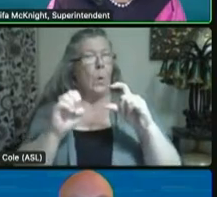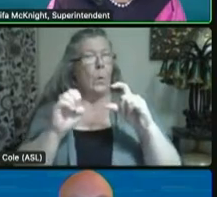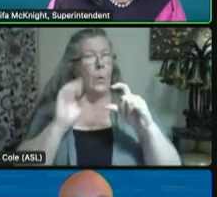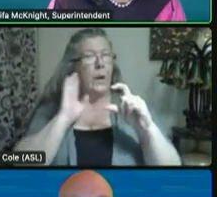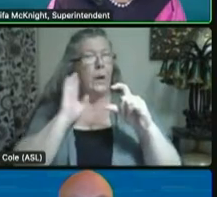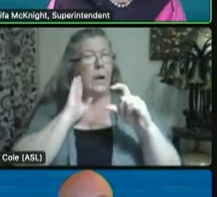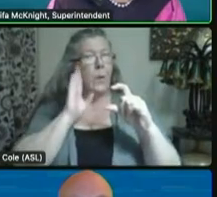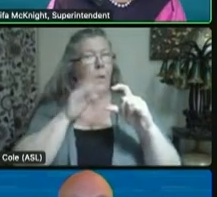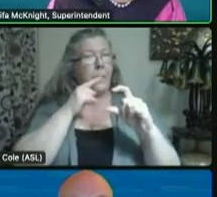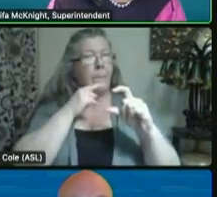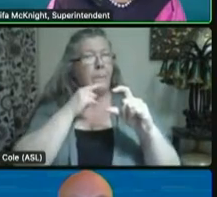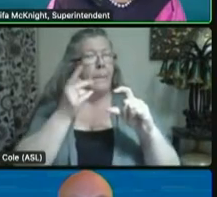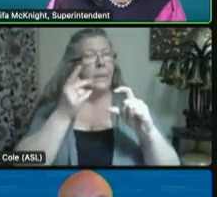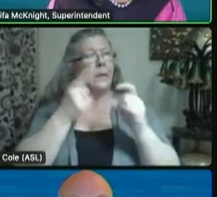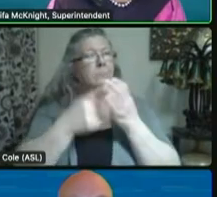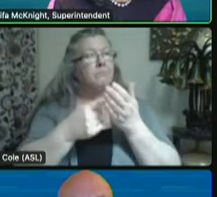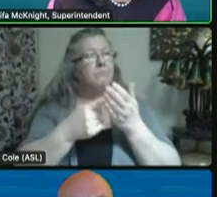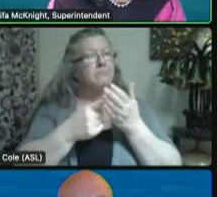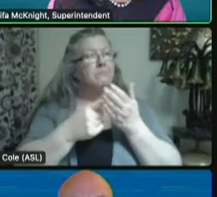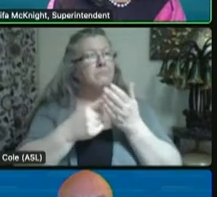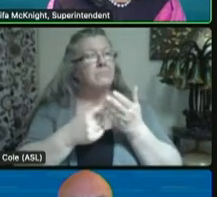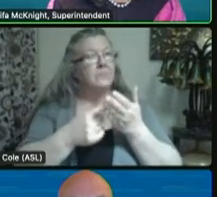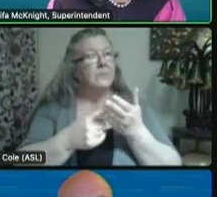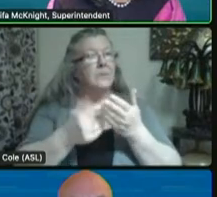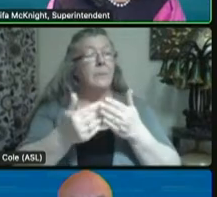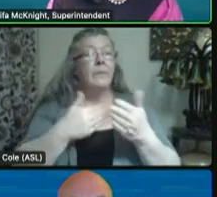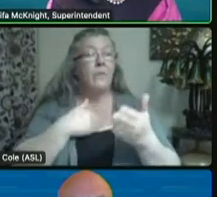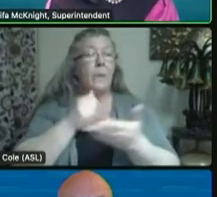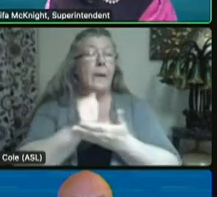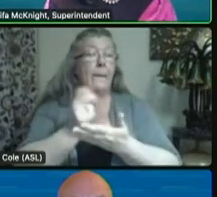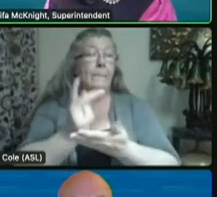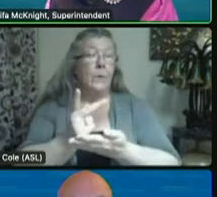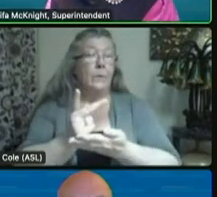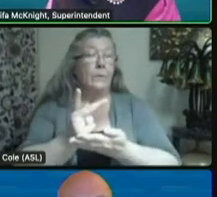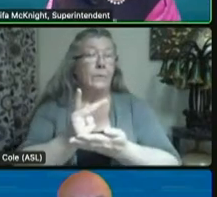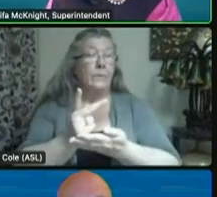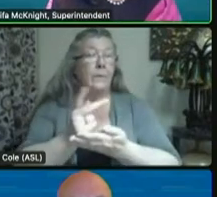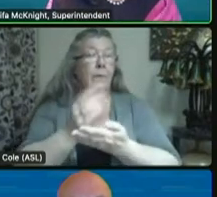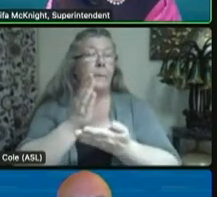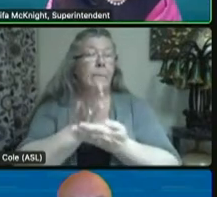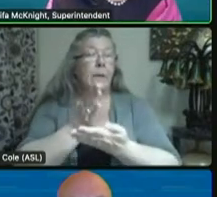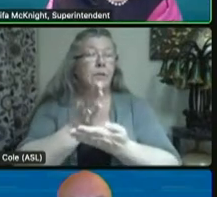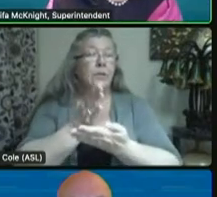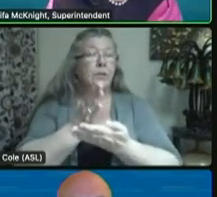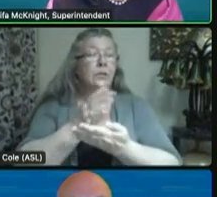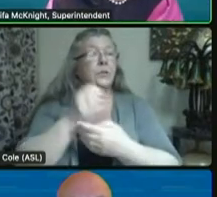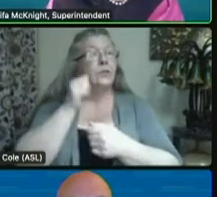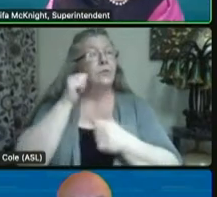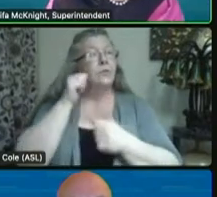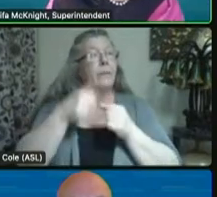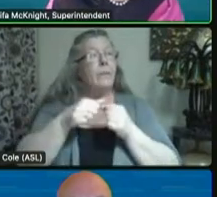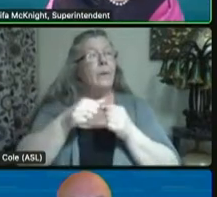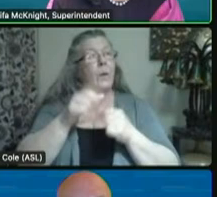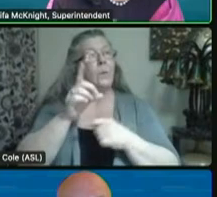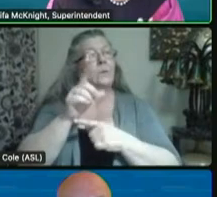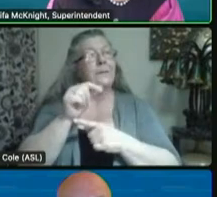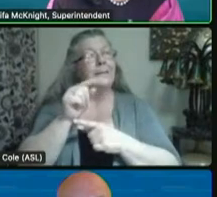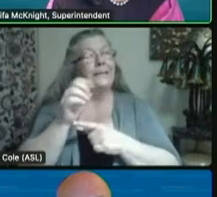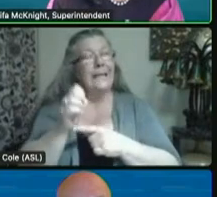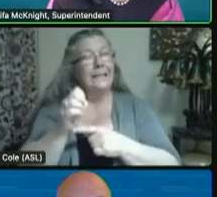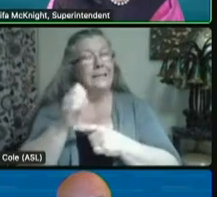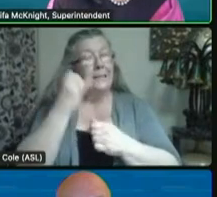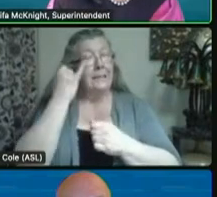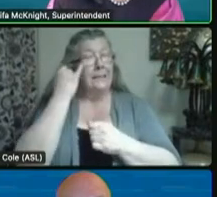public hearings prior to approving the budget. So just keep those dates in mind as we move through the process. And of course, if